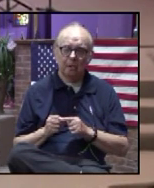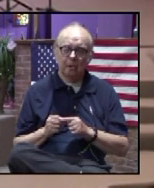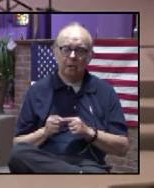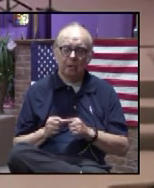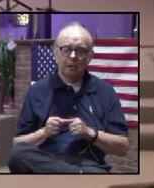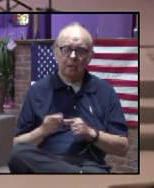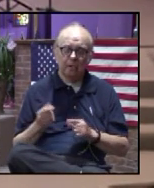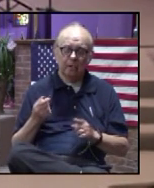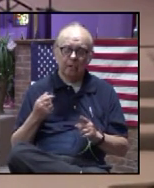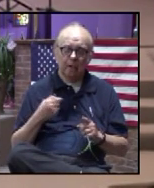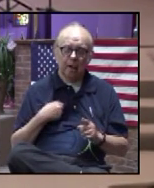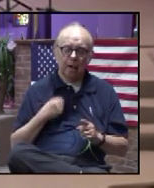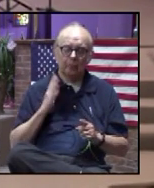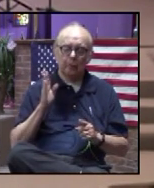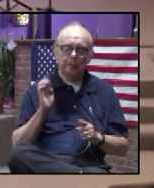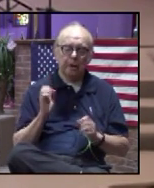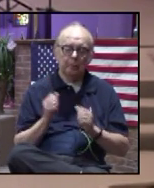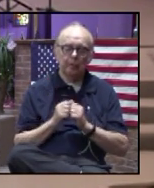I will be with you